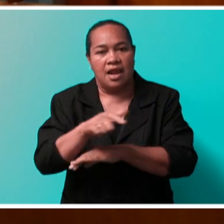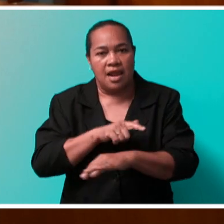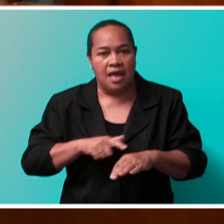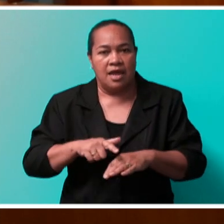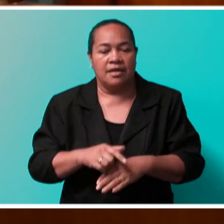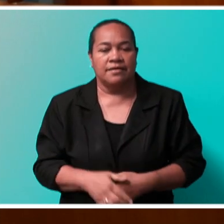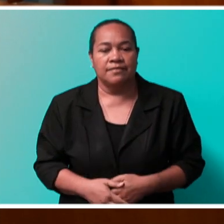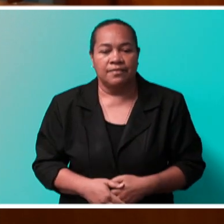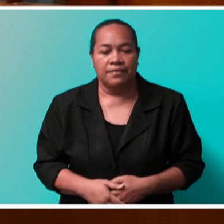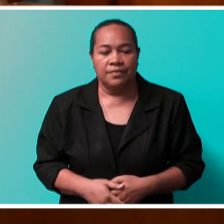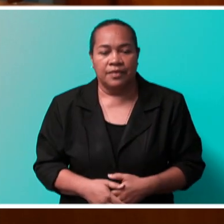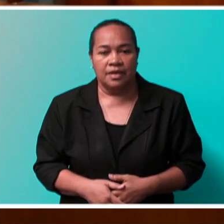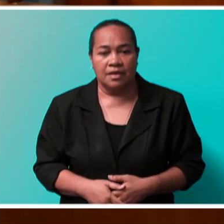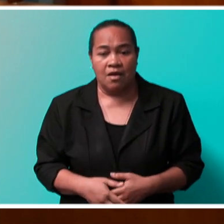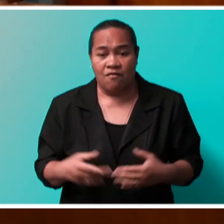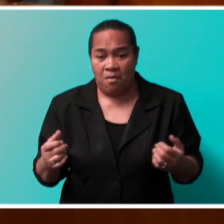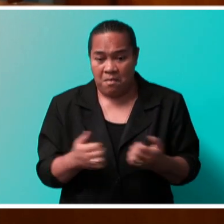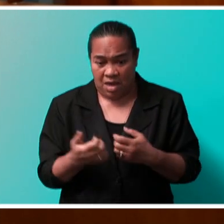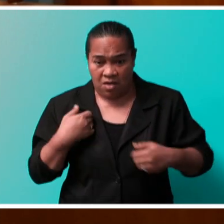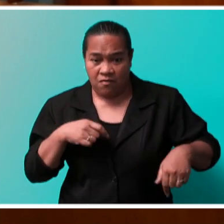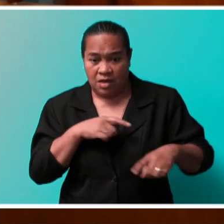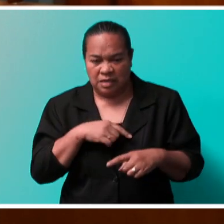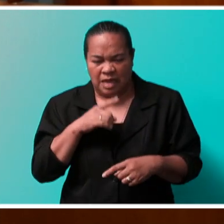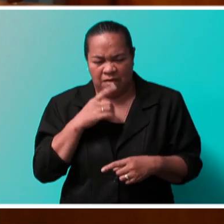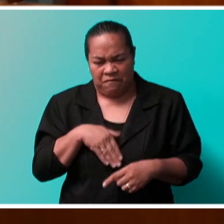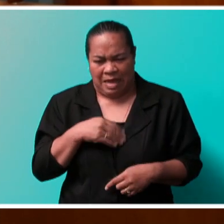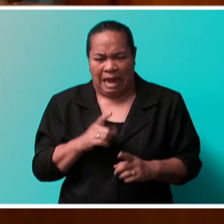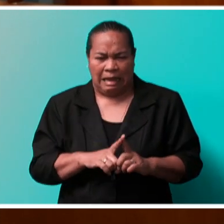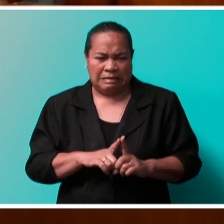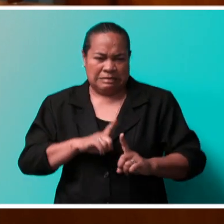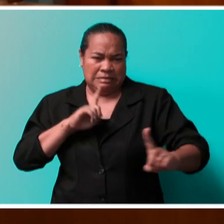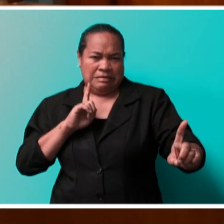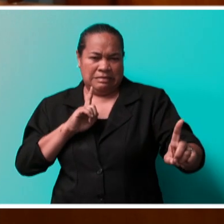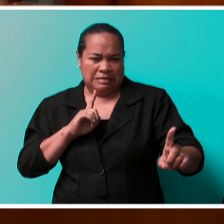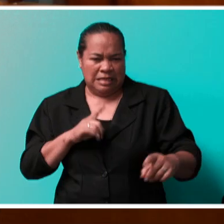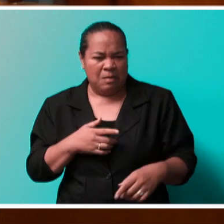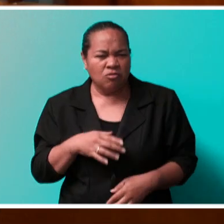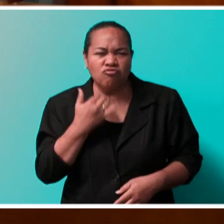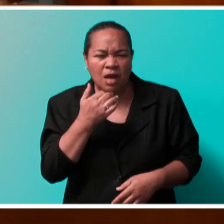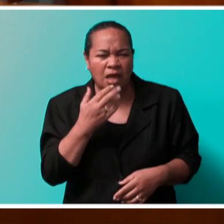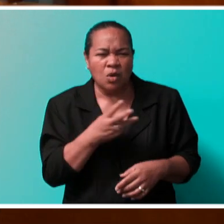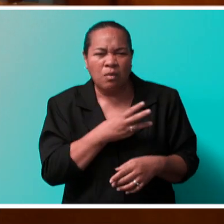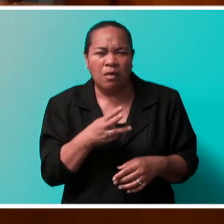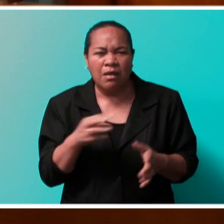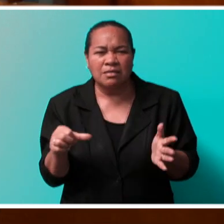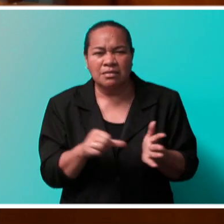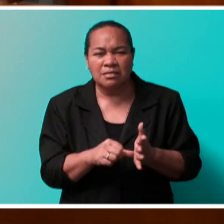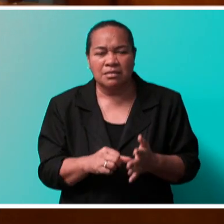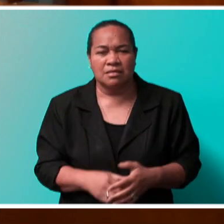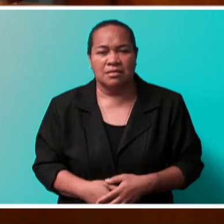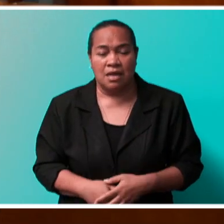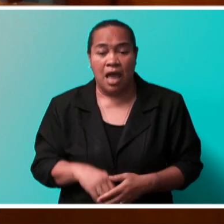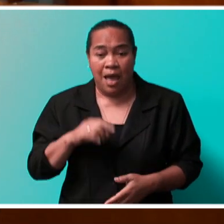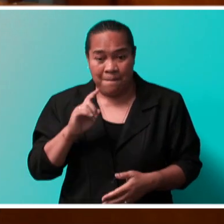For many, the constitution can feel distant or even too technical. But at its